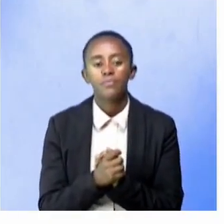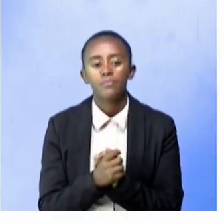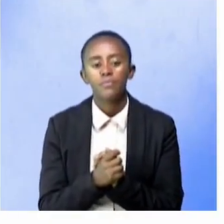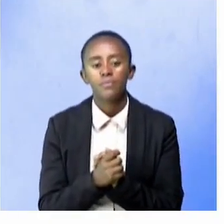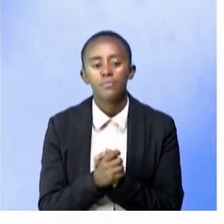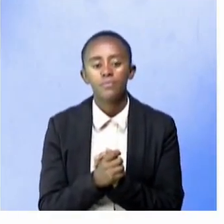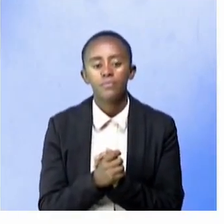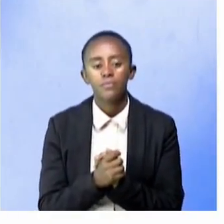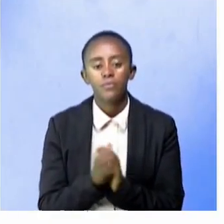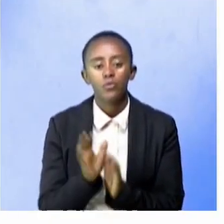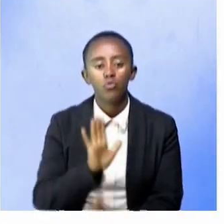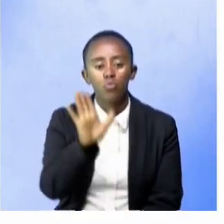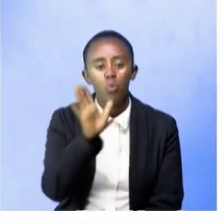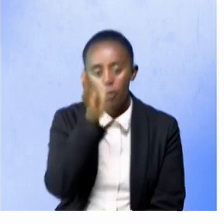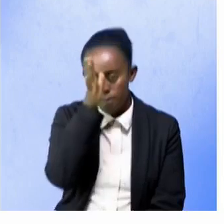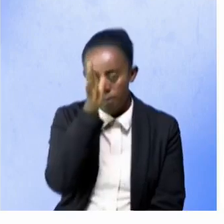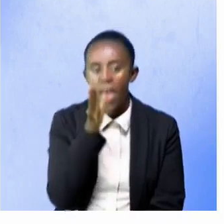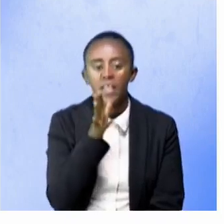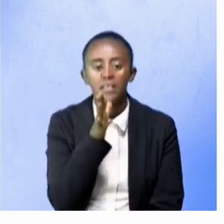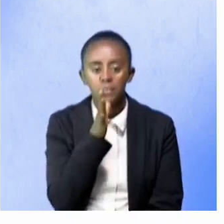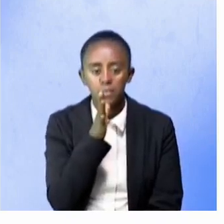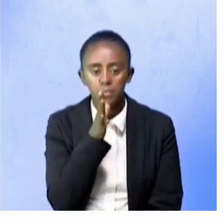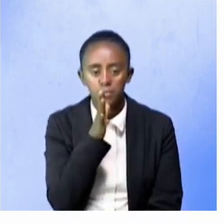Your parents